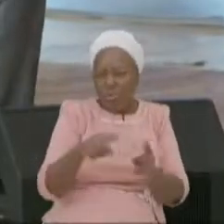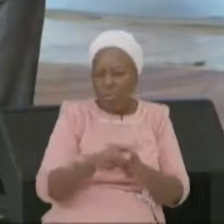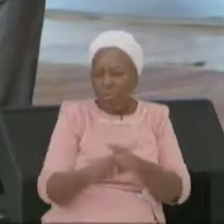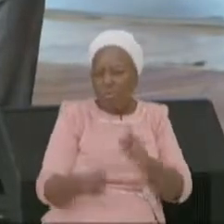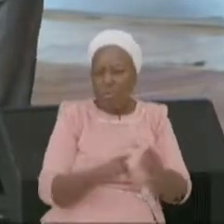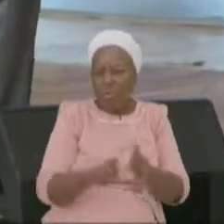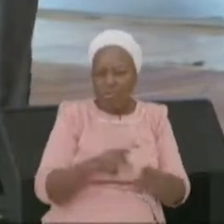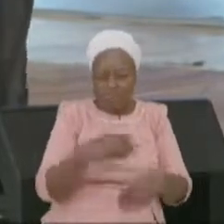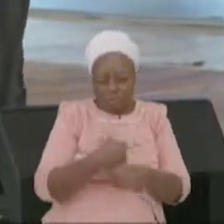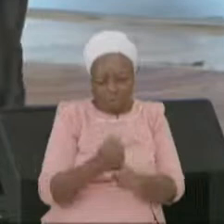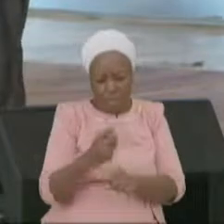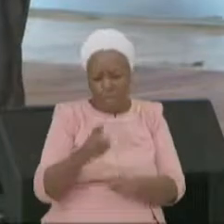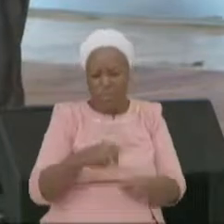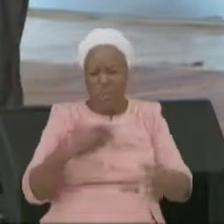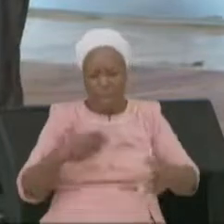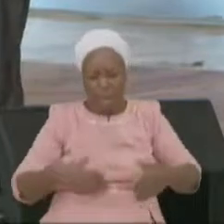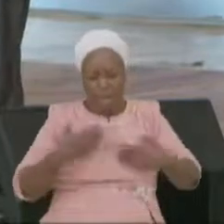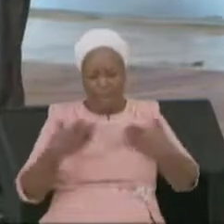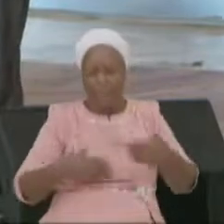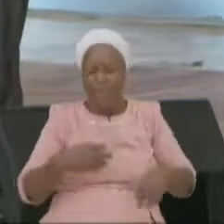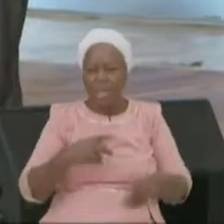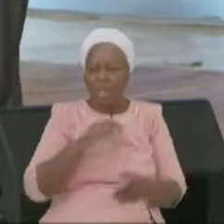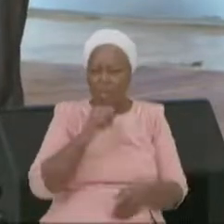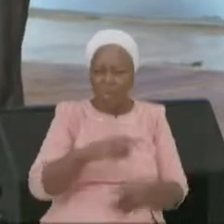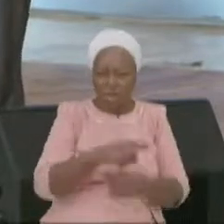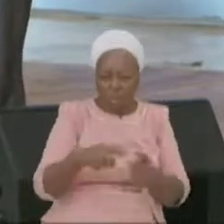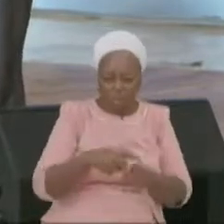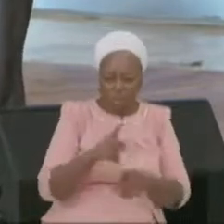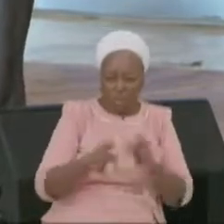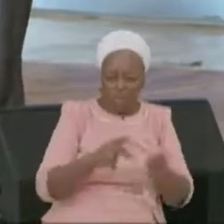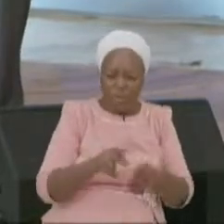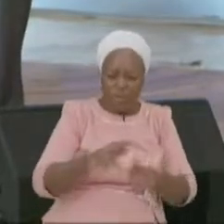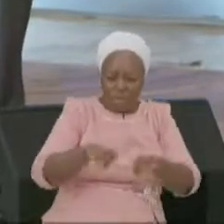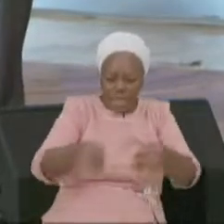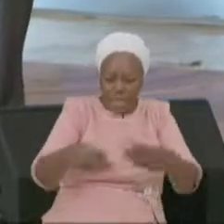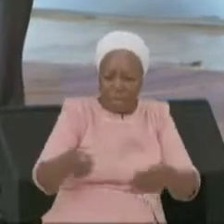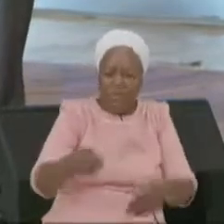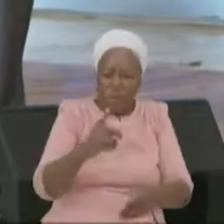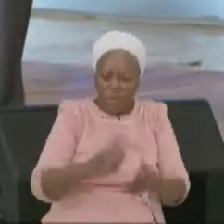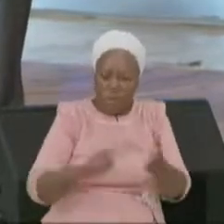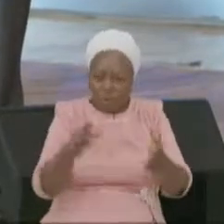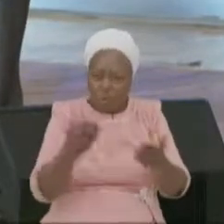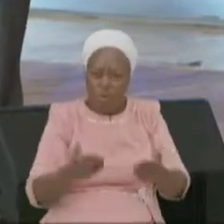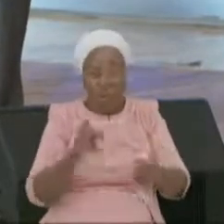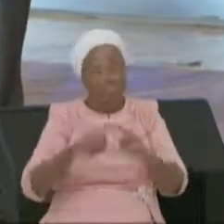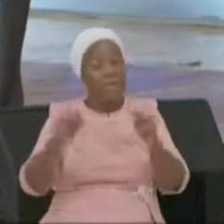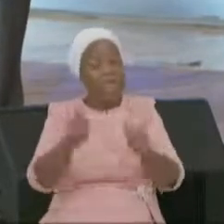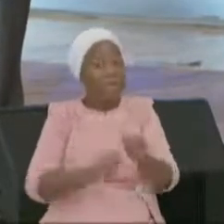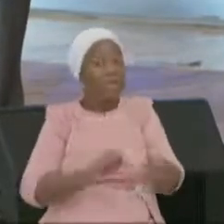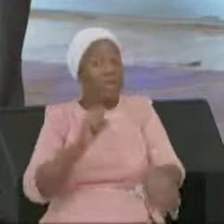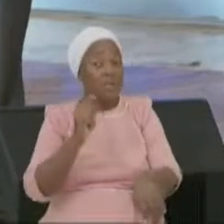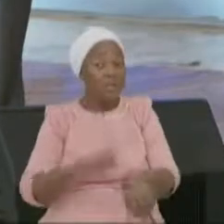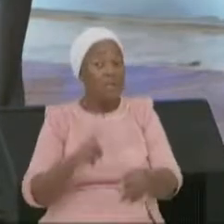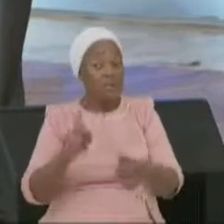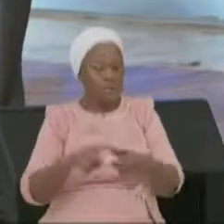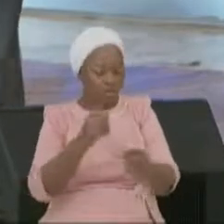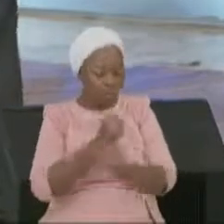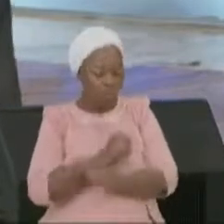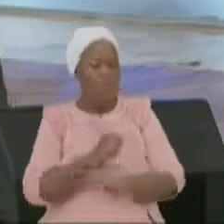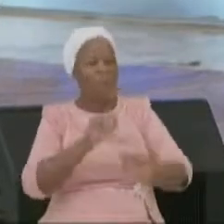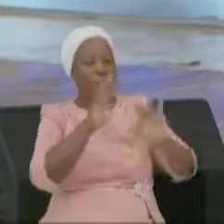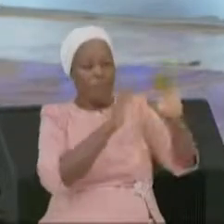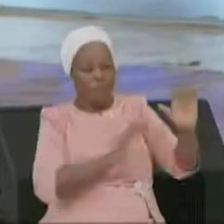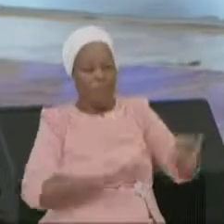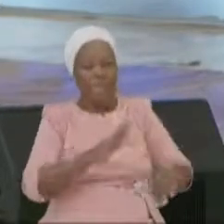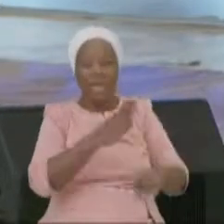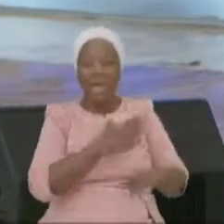you happy, not when people give you what you want, every time to love mercy